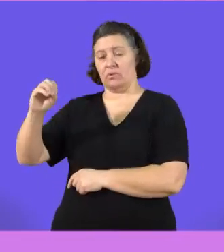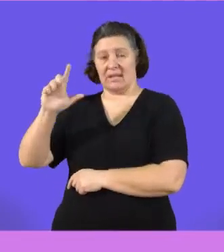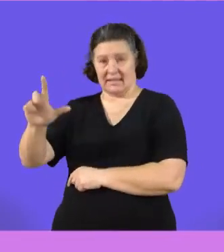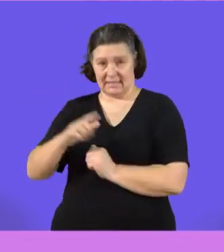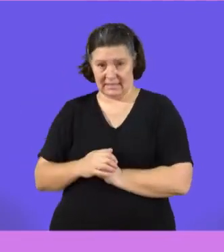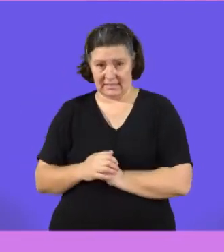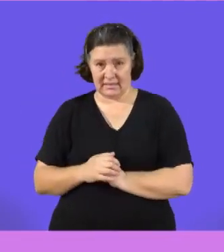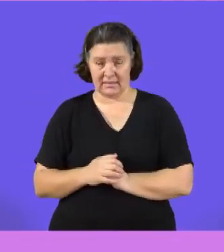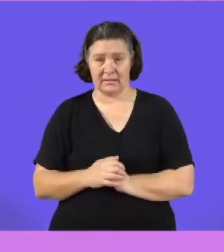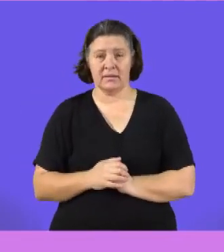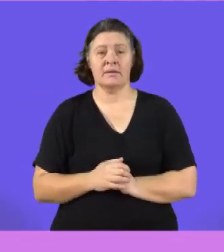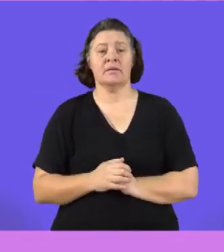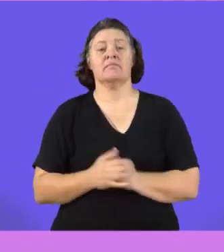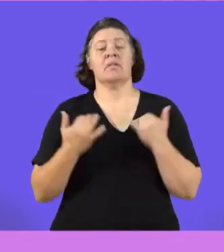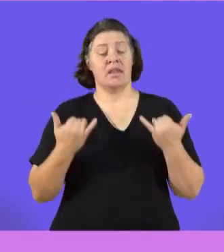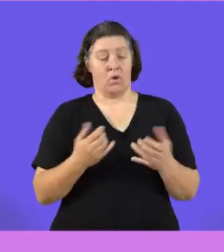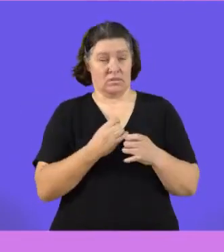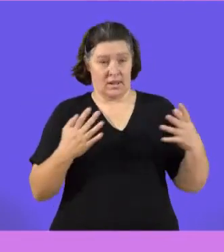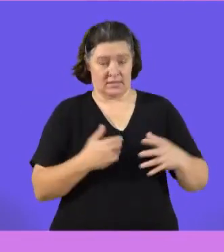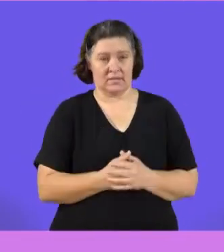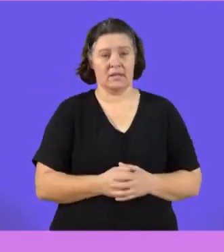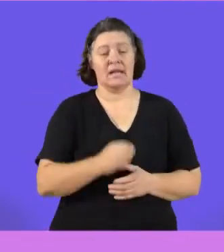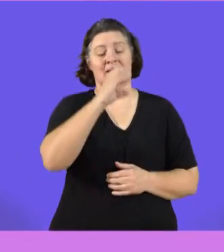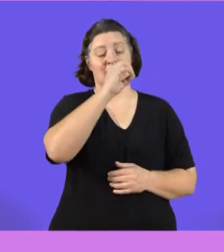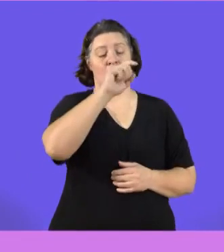start? So first of all, I'll say